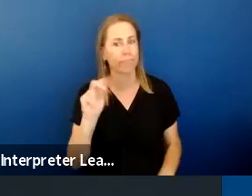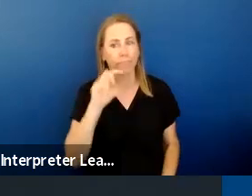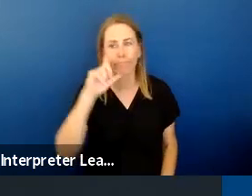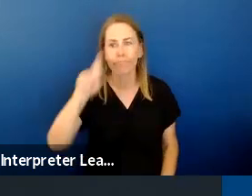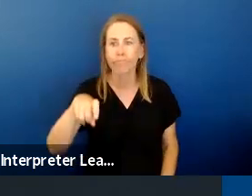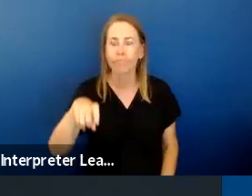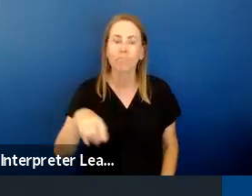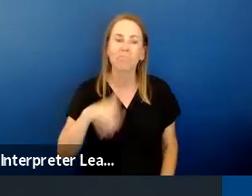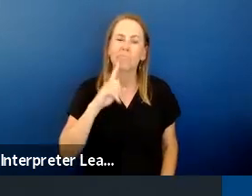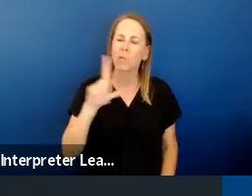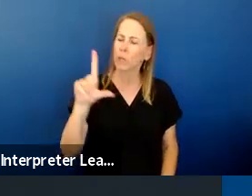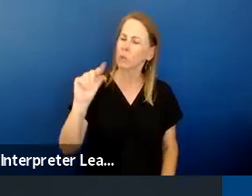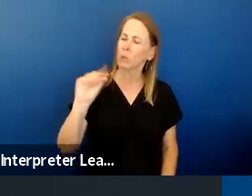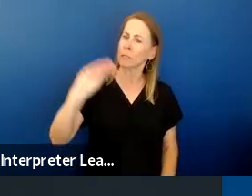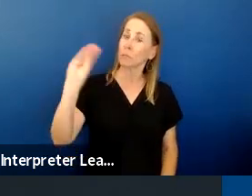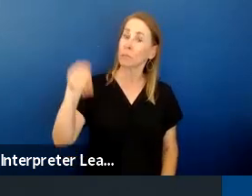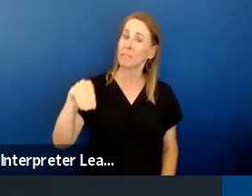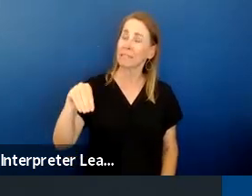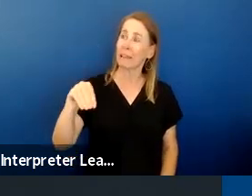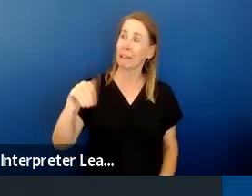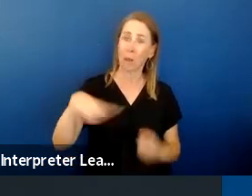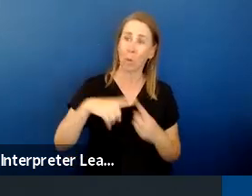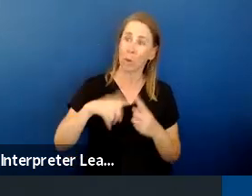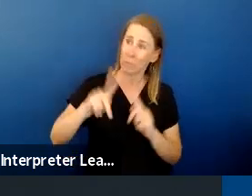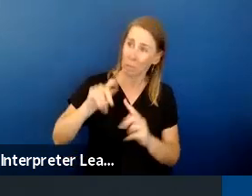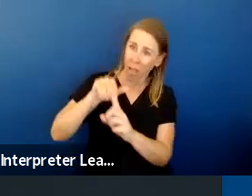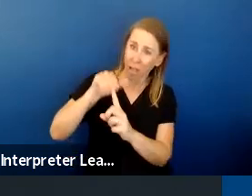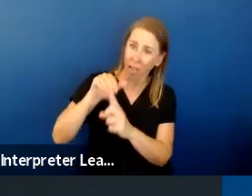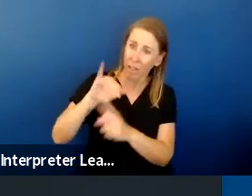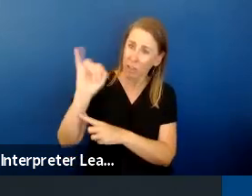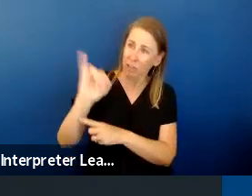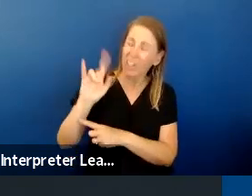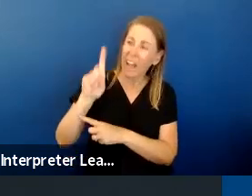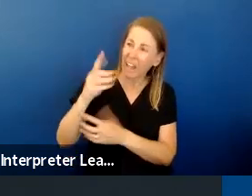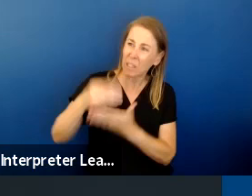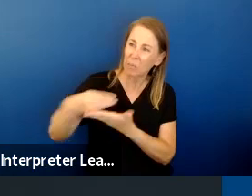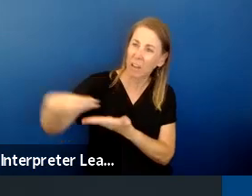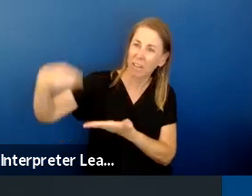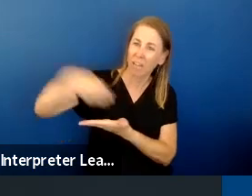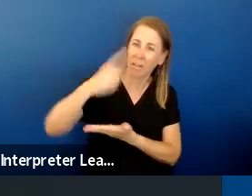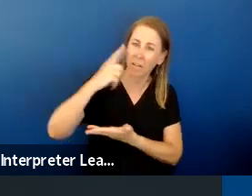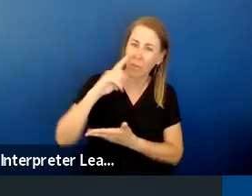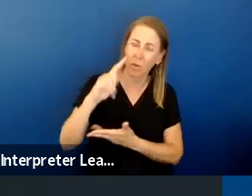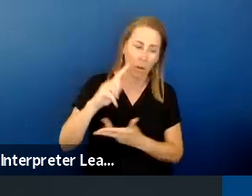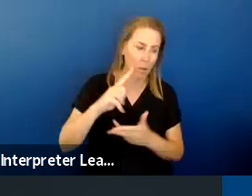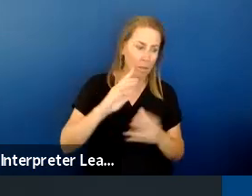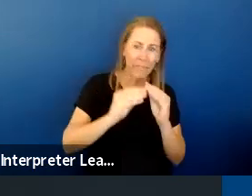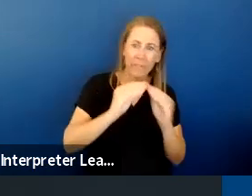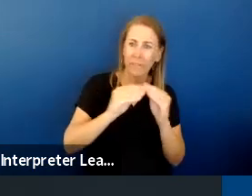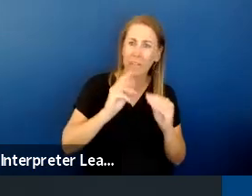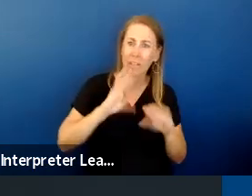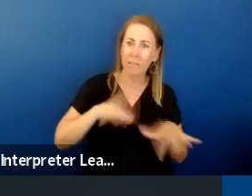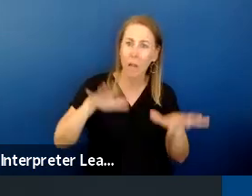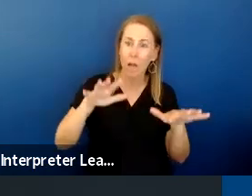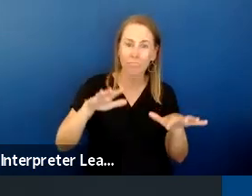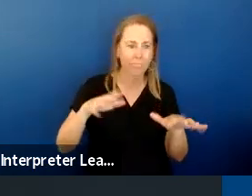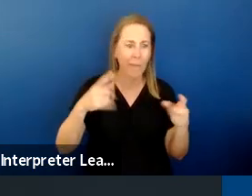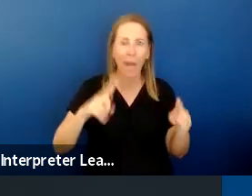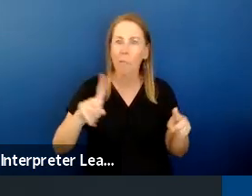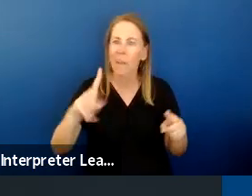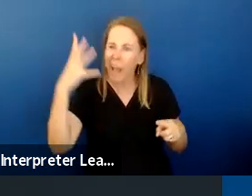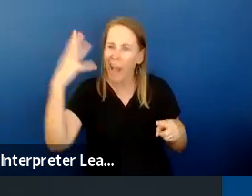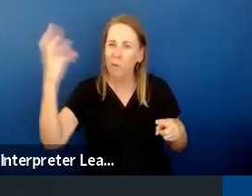insurance claims occur in moderate to low risk areas. So with the significant change to the landscape due to the wildfire, these